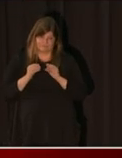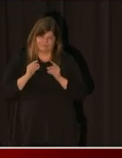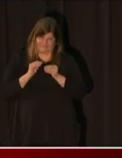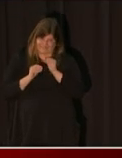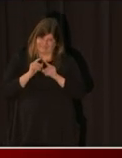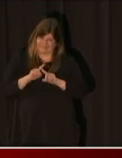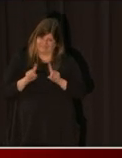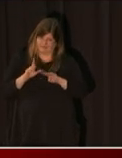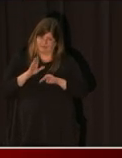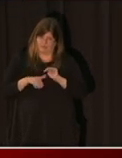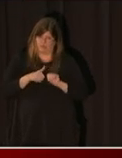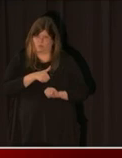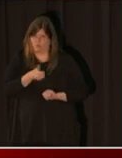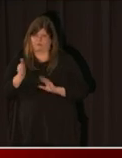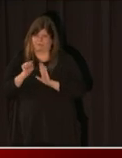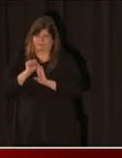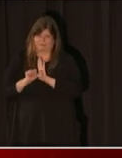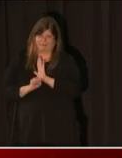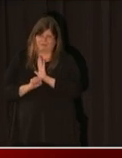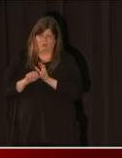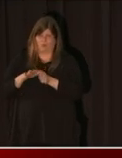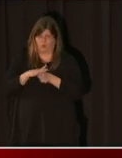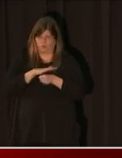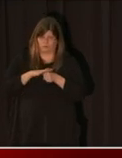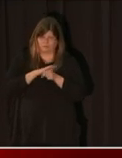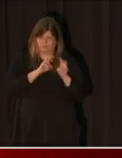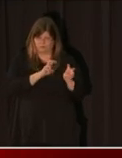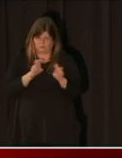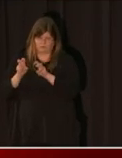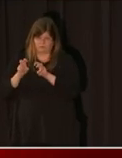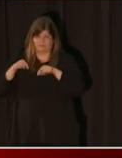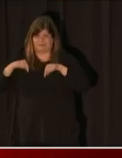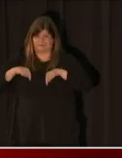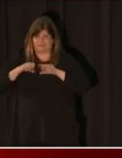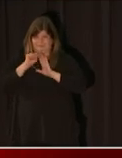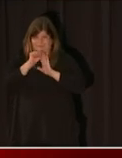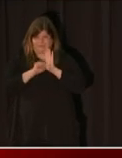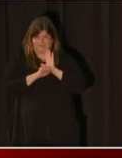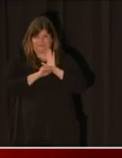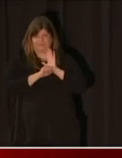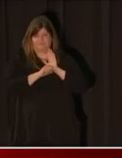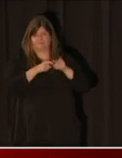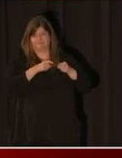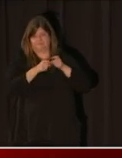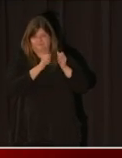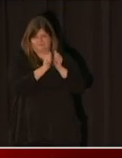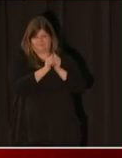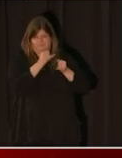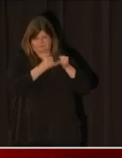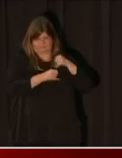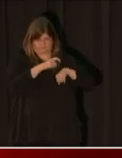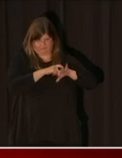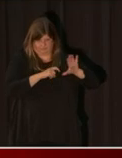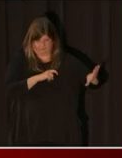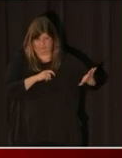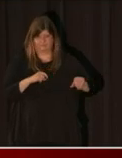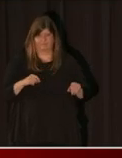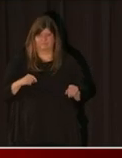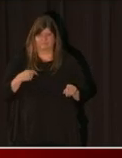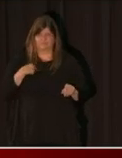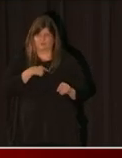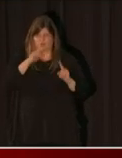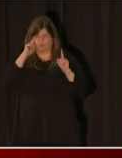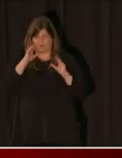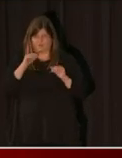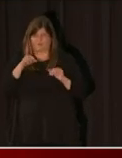dealt with. It was the state issue that was dealt with the last time, and we were hoping that it would be a technical fix that could have